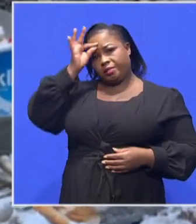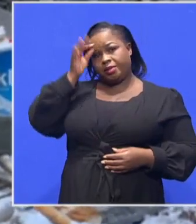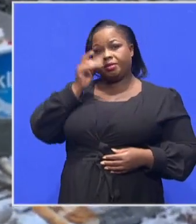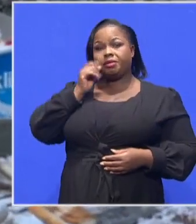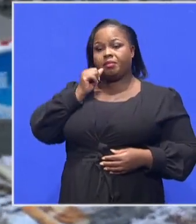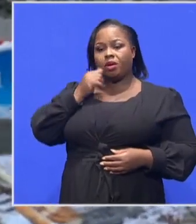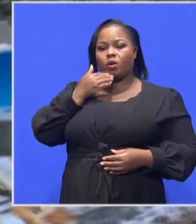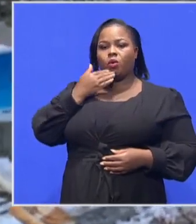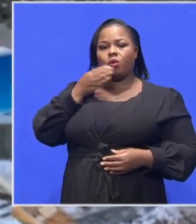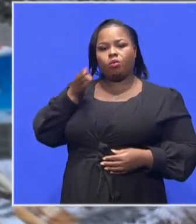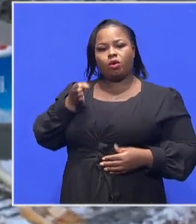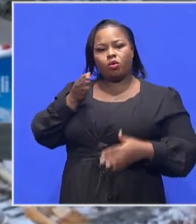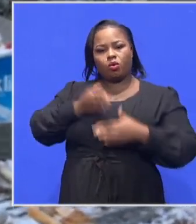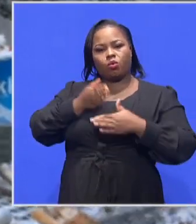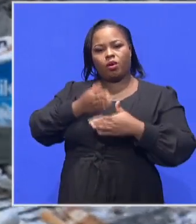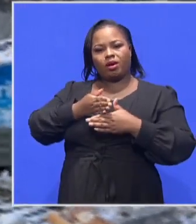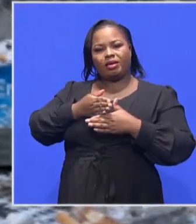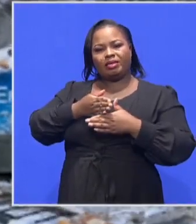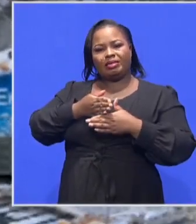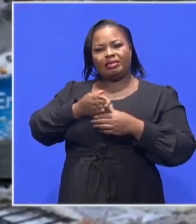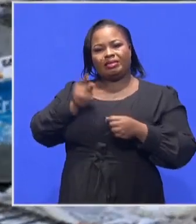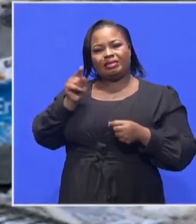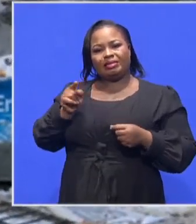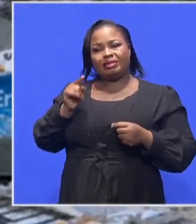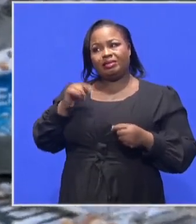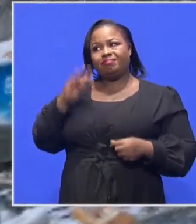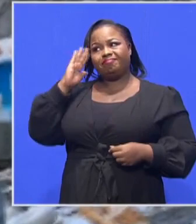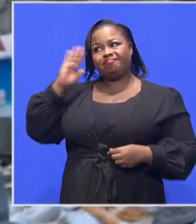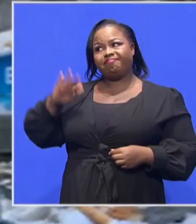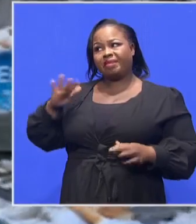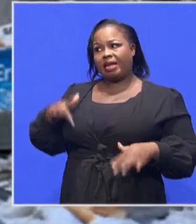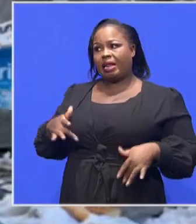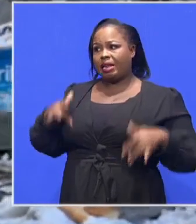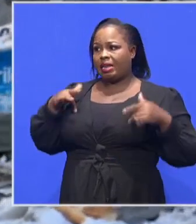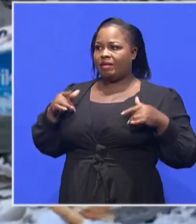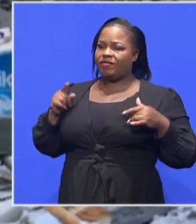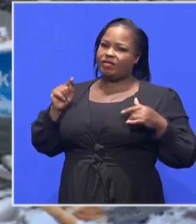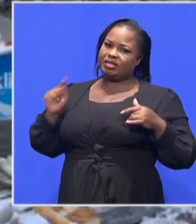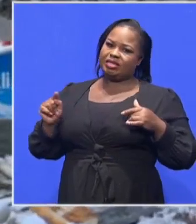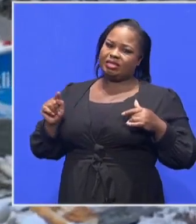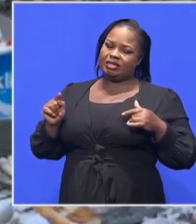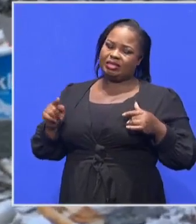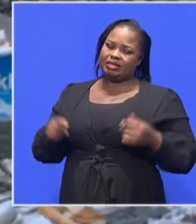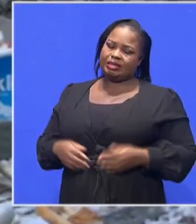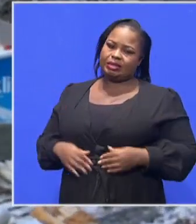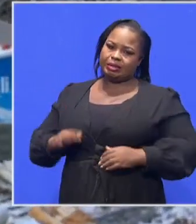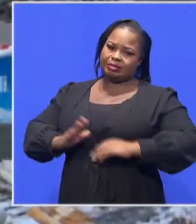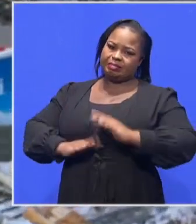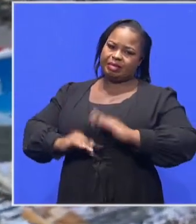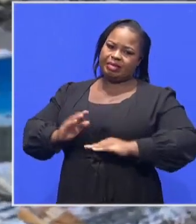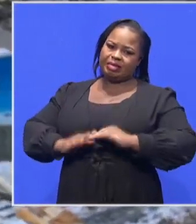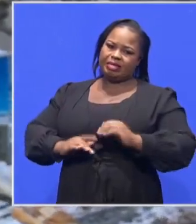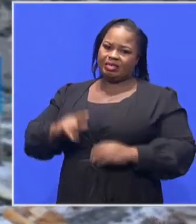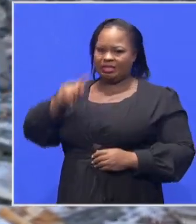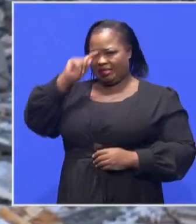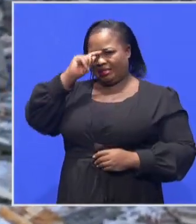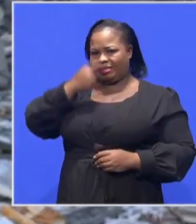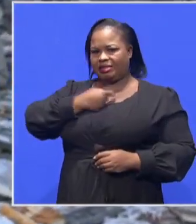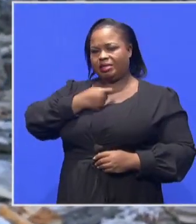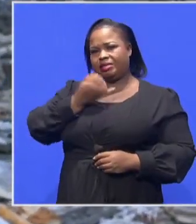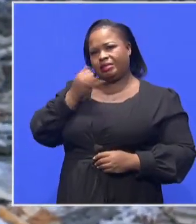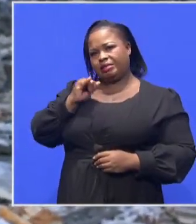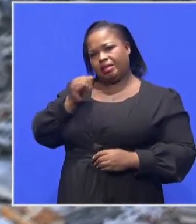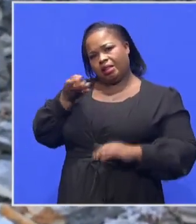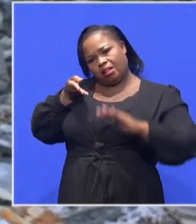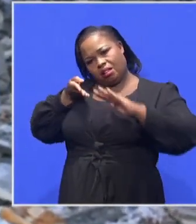here working on this rescue, he actually lived in that apartment complex, what remains of it, and his son is still trapped in